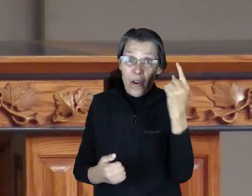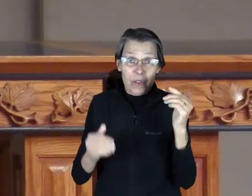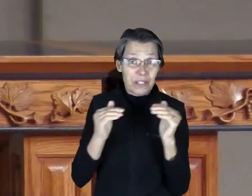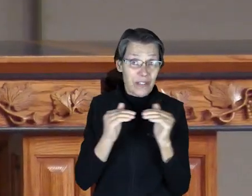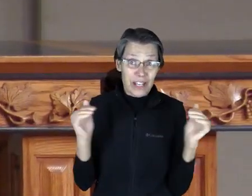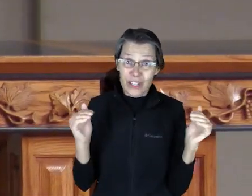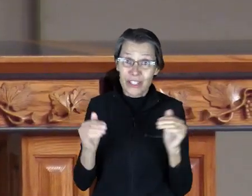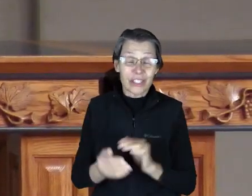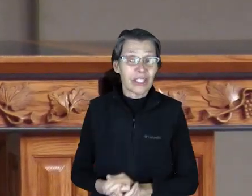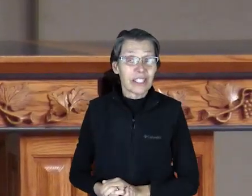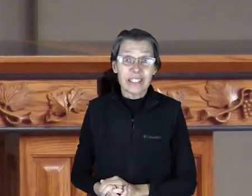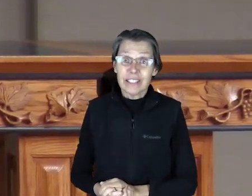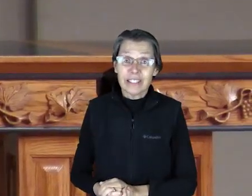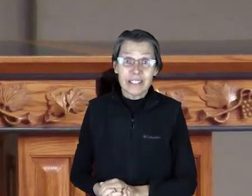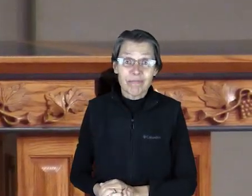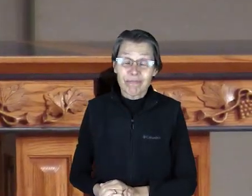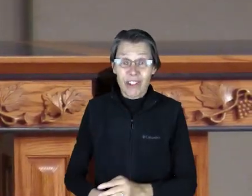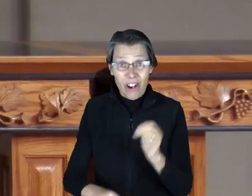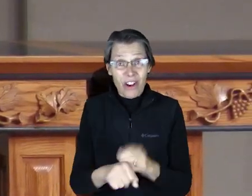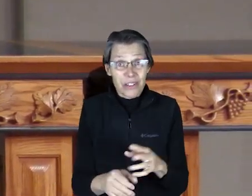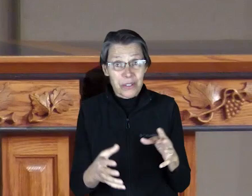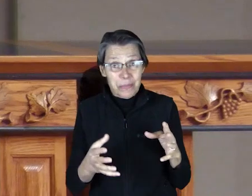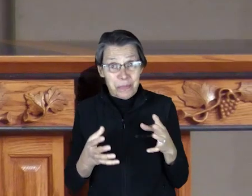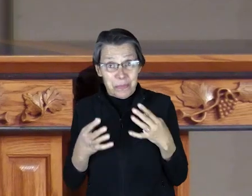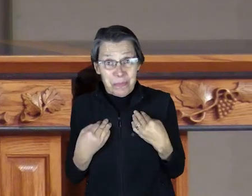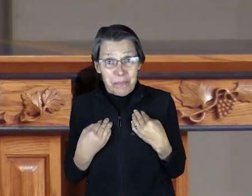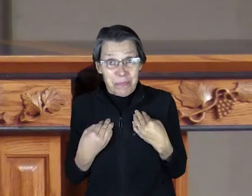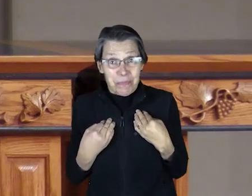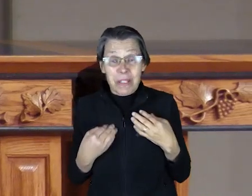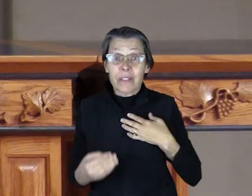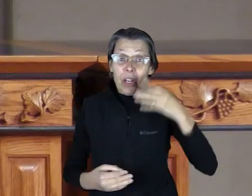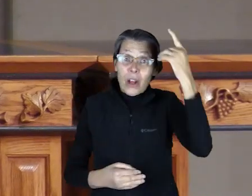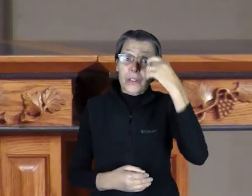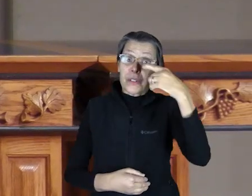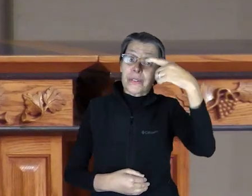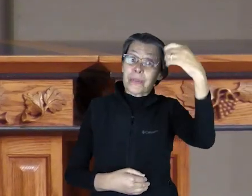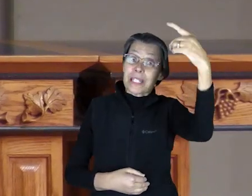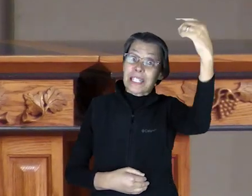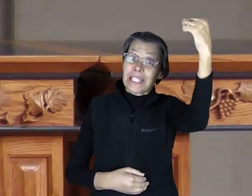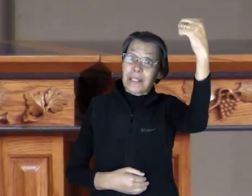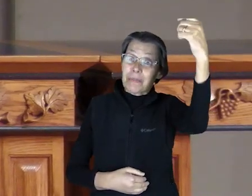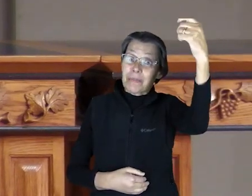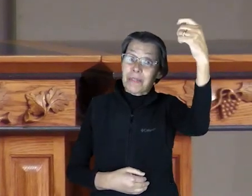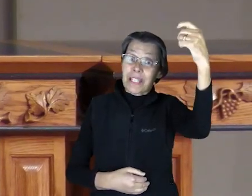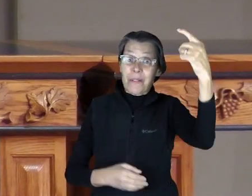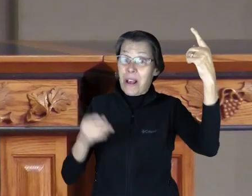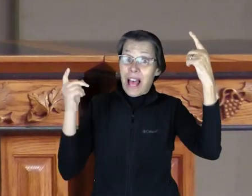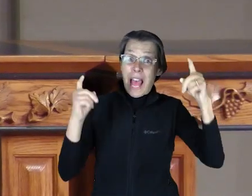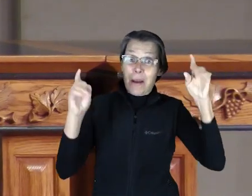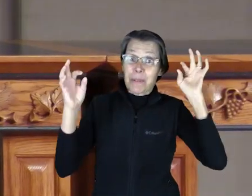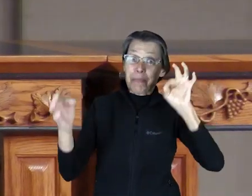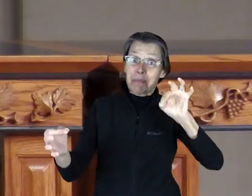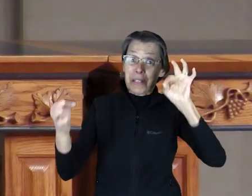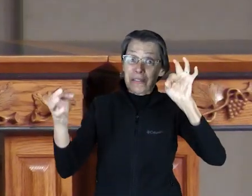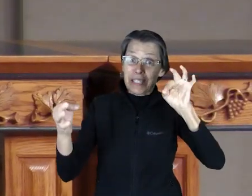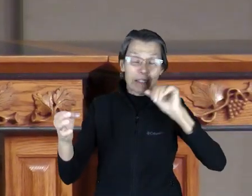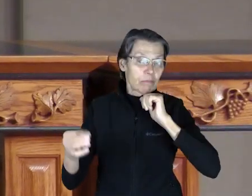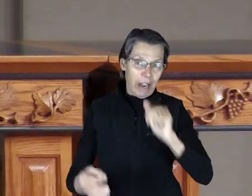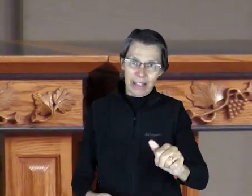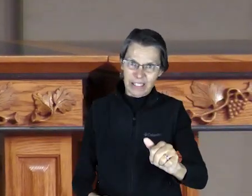Letting go of the belief that our dreams, every one of them, is going to come true exactly the way we want them to.